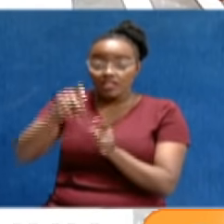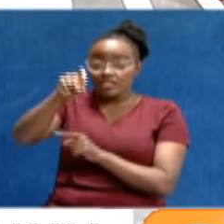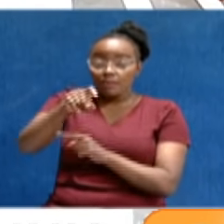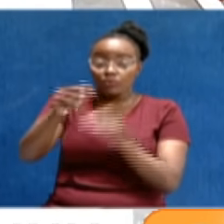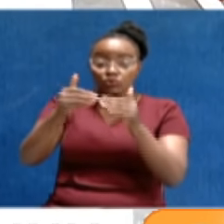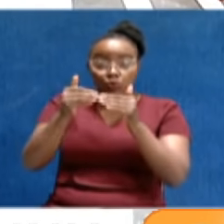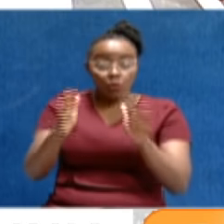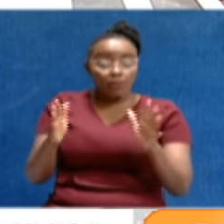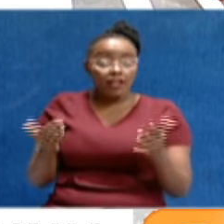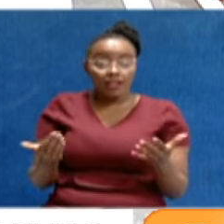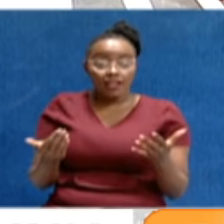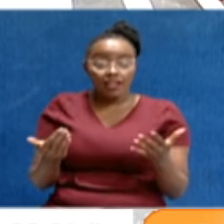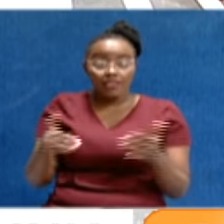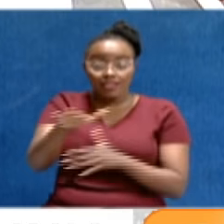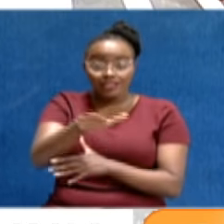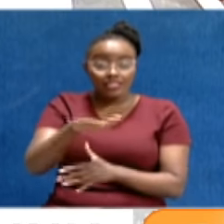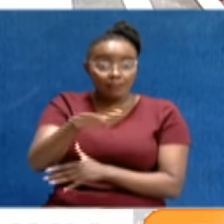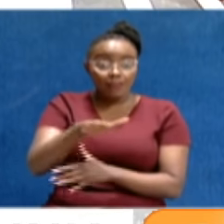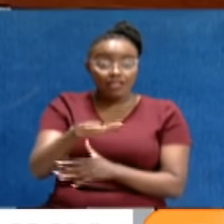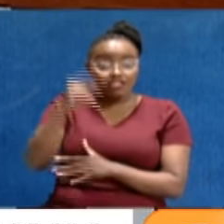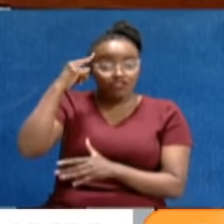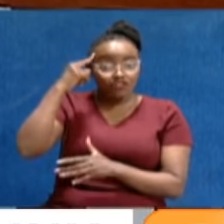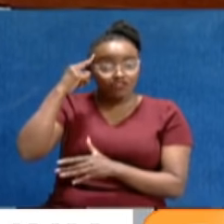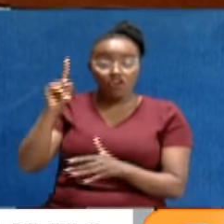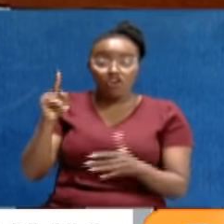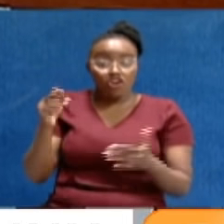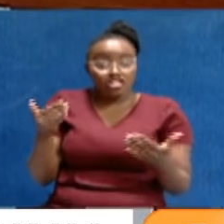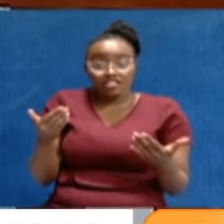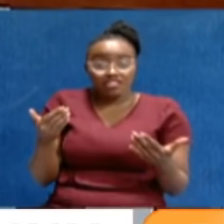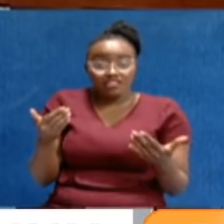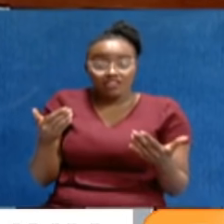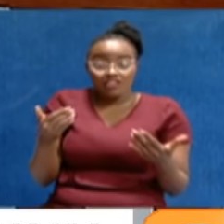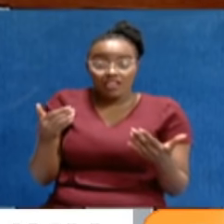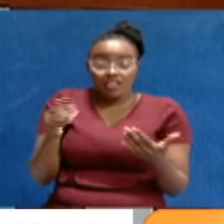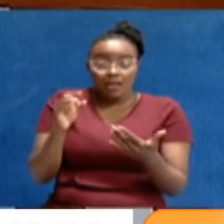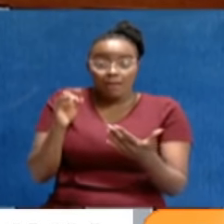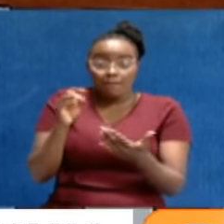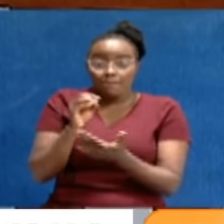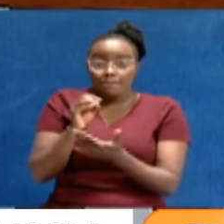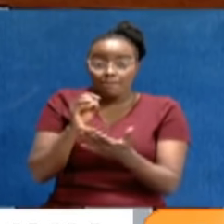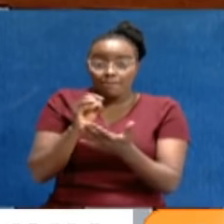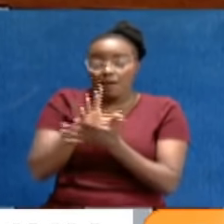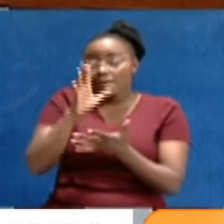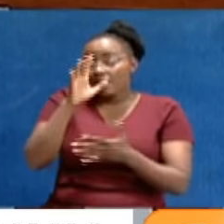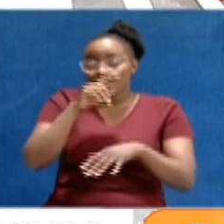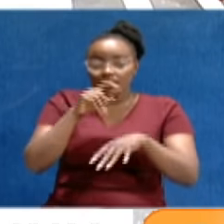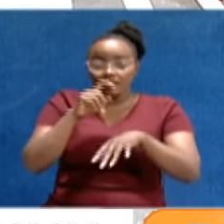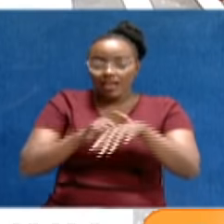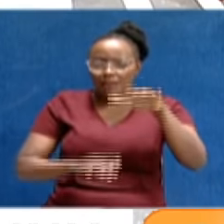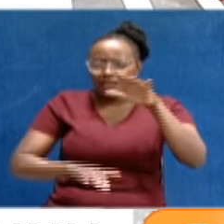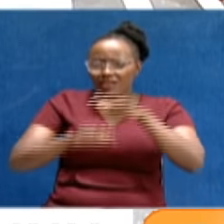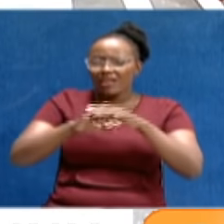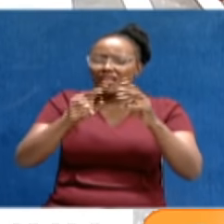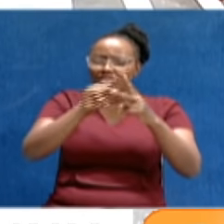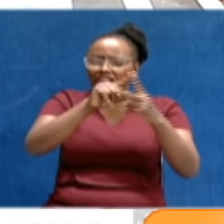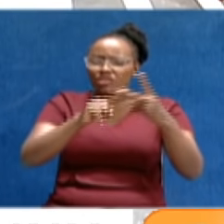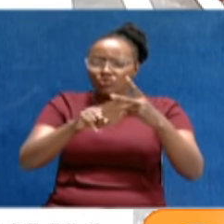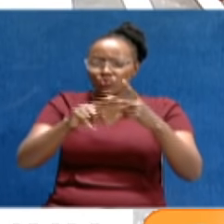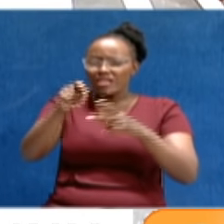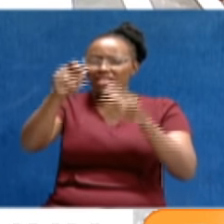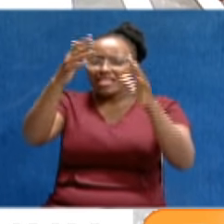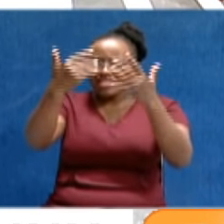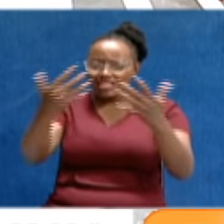supposed to open up the space for removal of term limit. Jeff, I don't want those to, were the I two don't, things